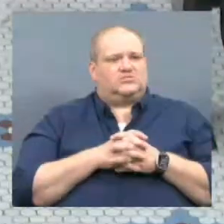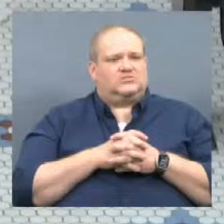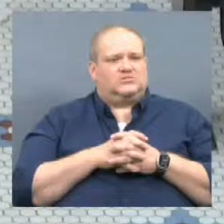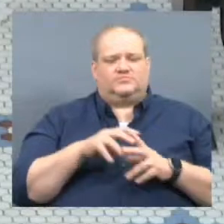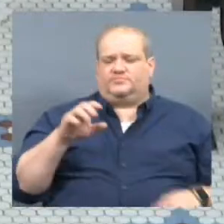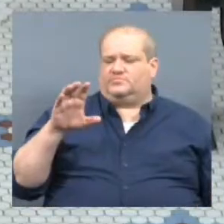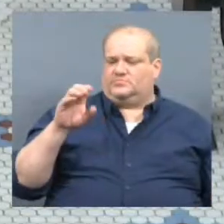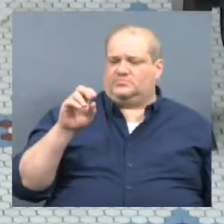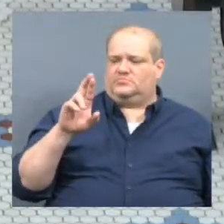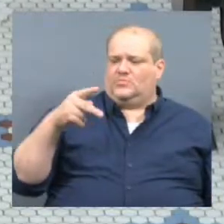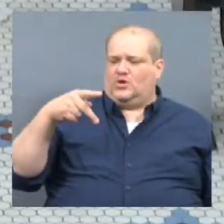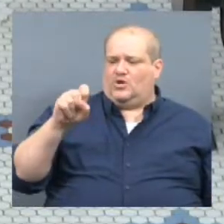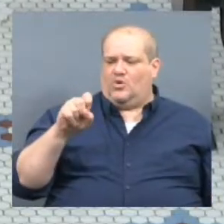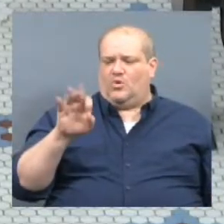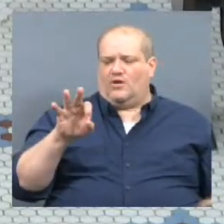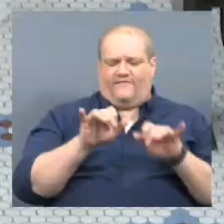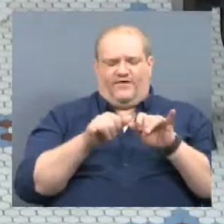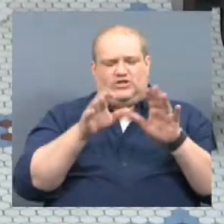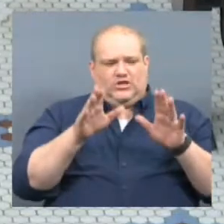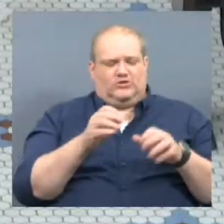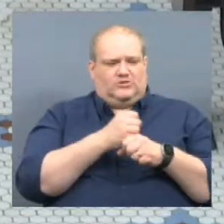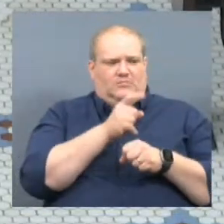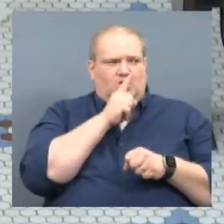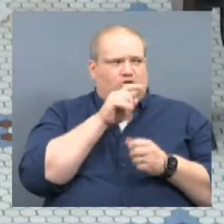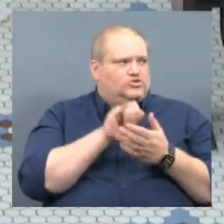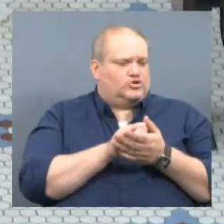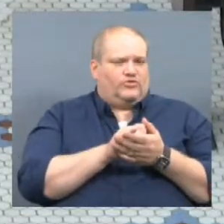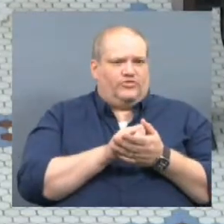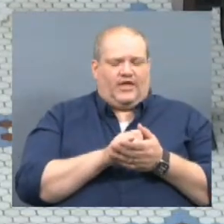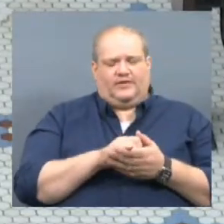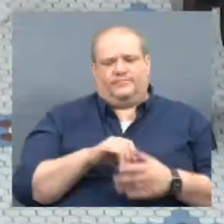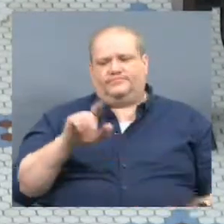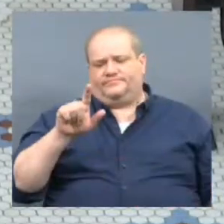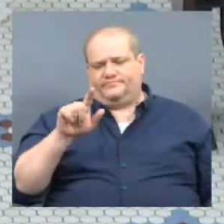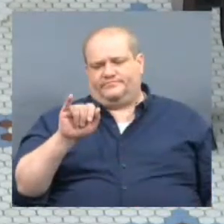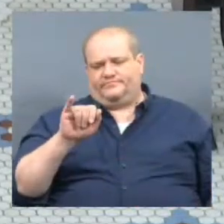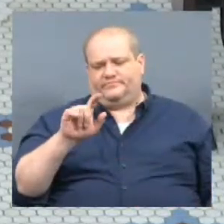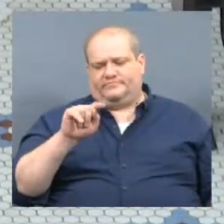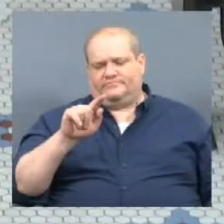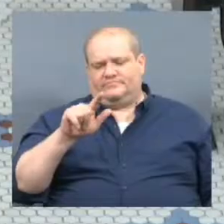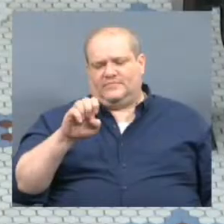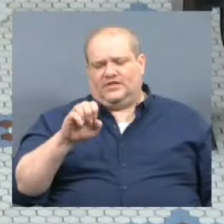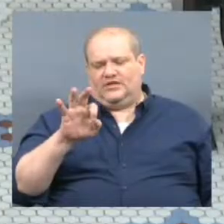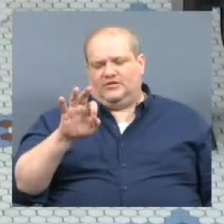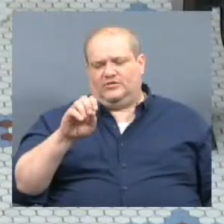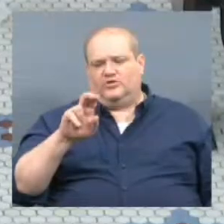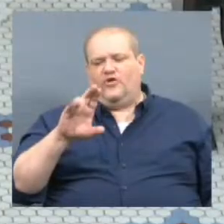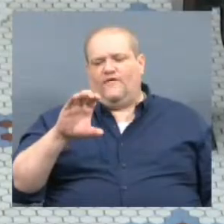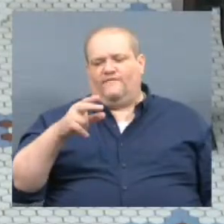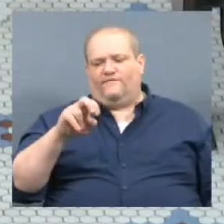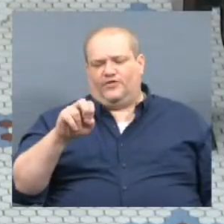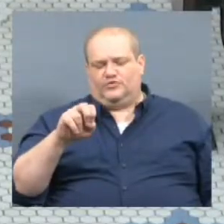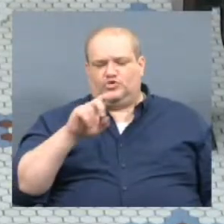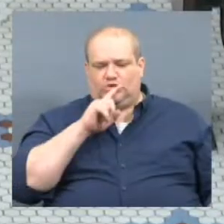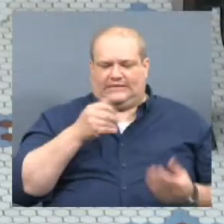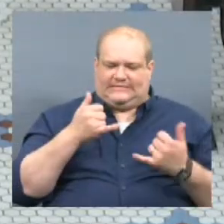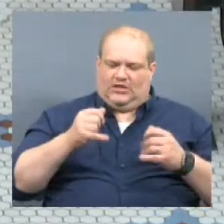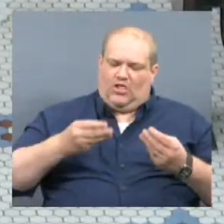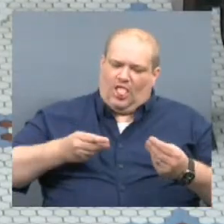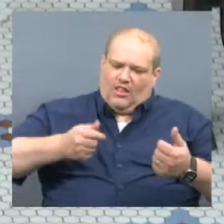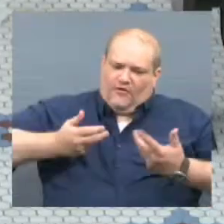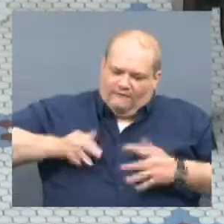Corps of Engineer to make sure that Little Fush was not being stopped. It was being